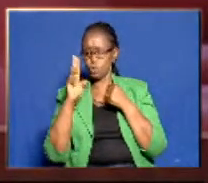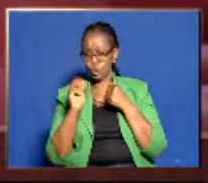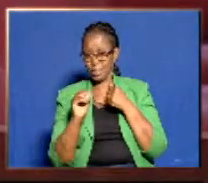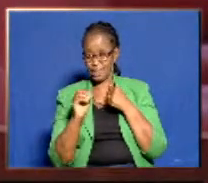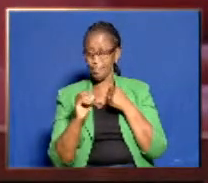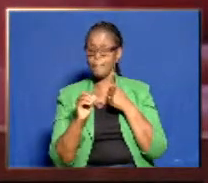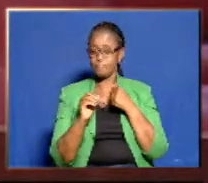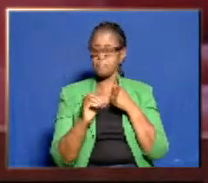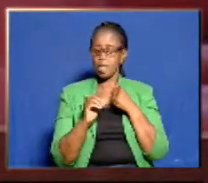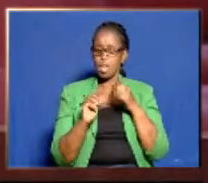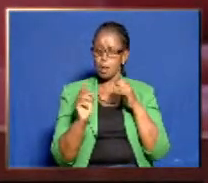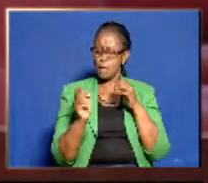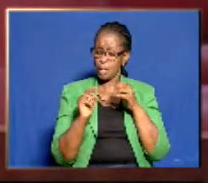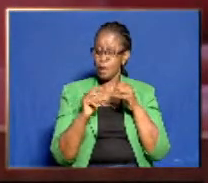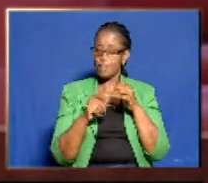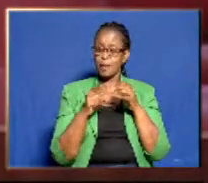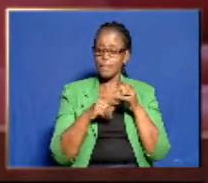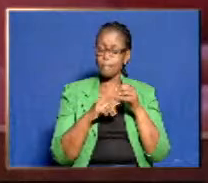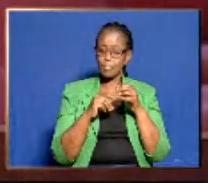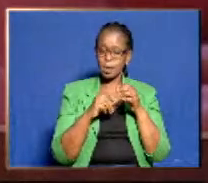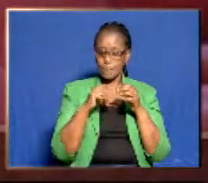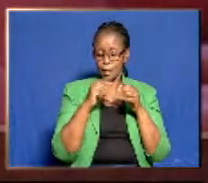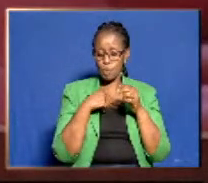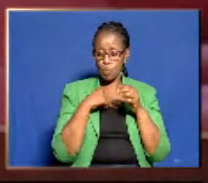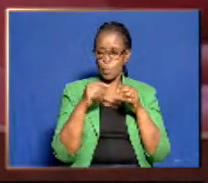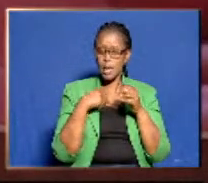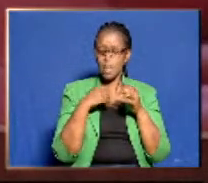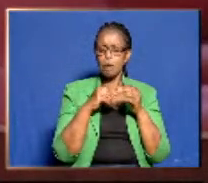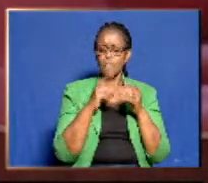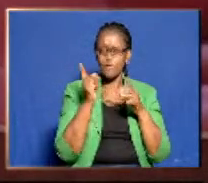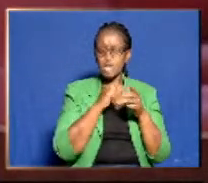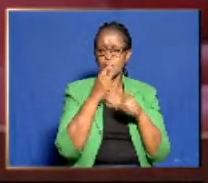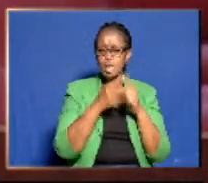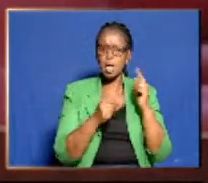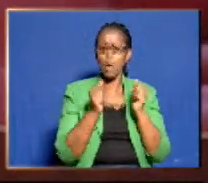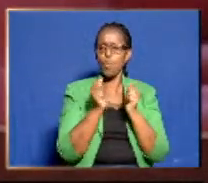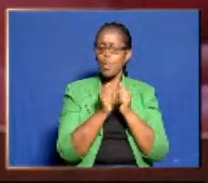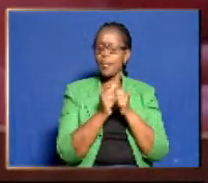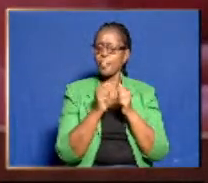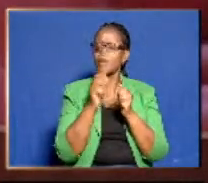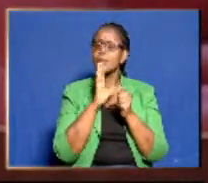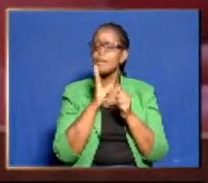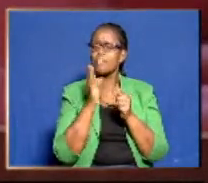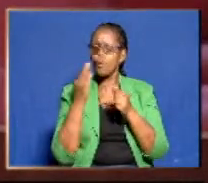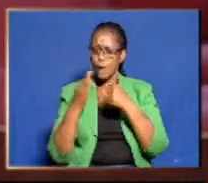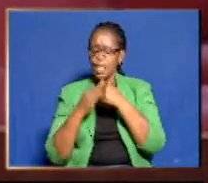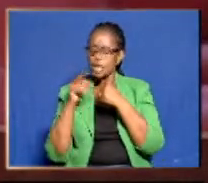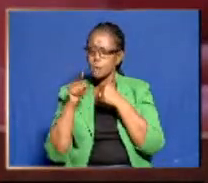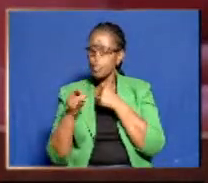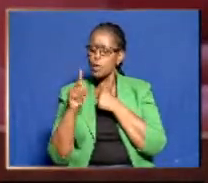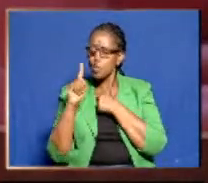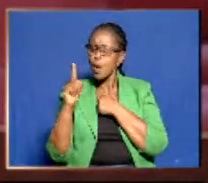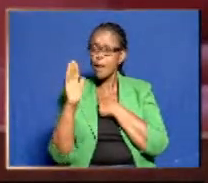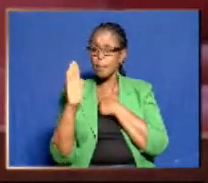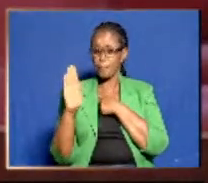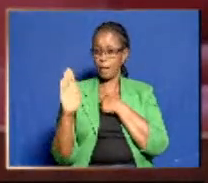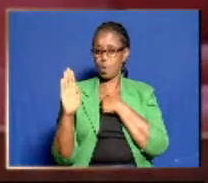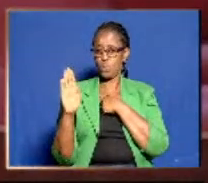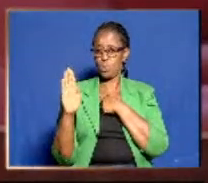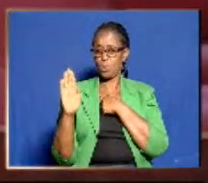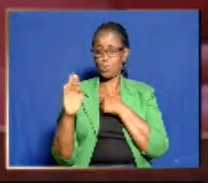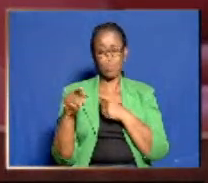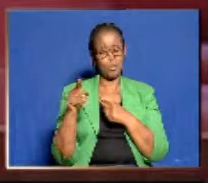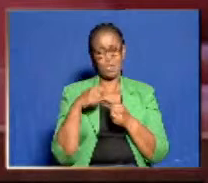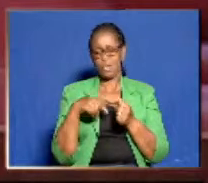closed the year with pending bills amounting to 8.1 billion. This is against the expectation